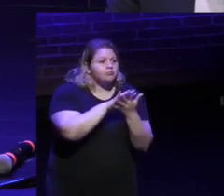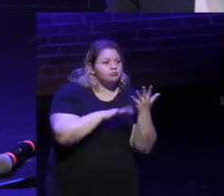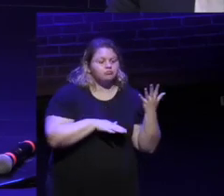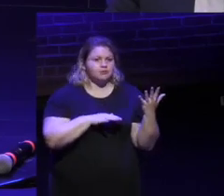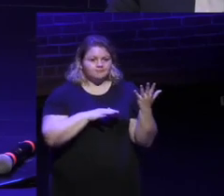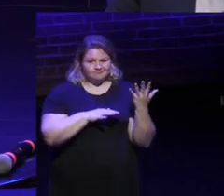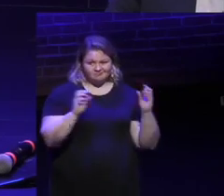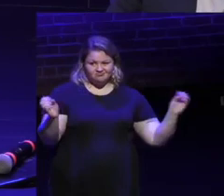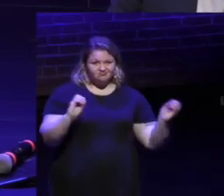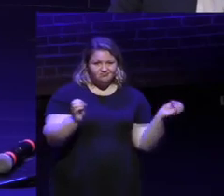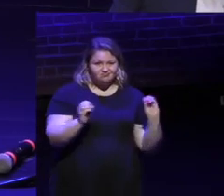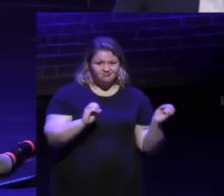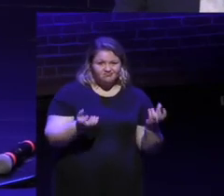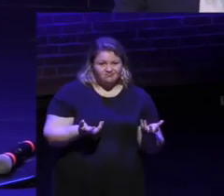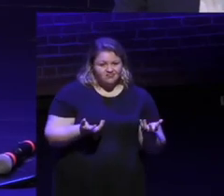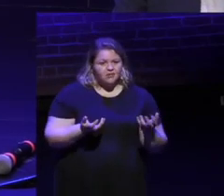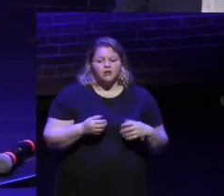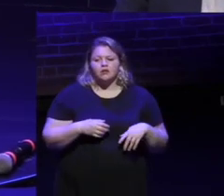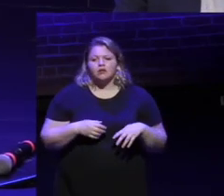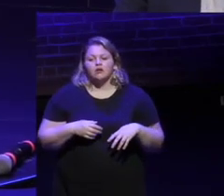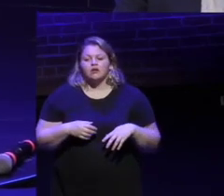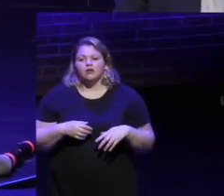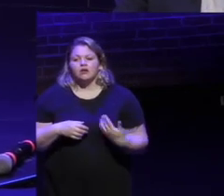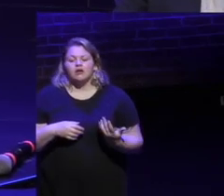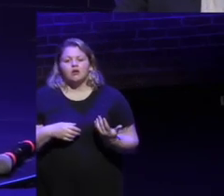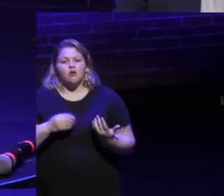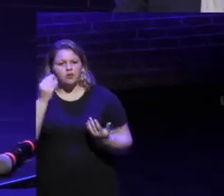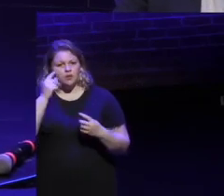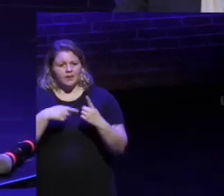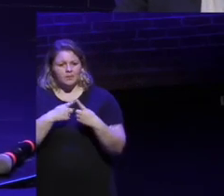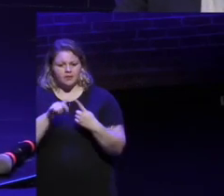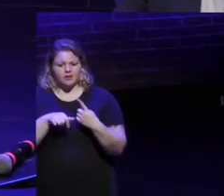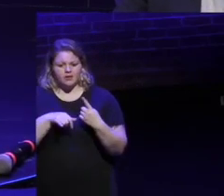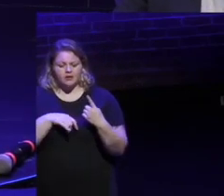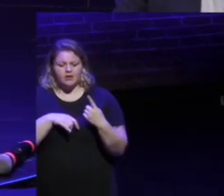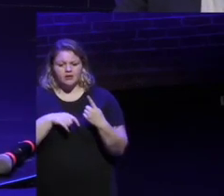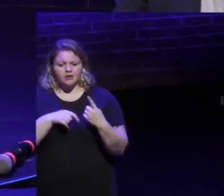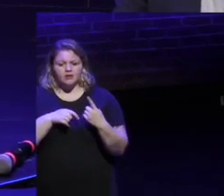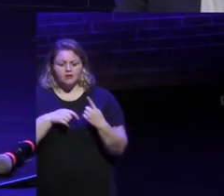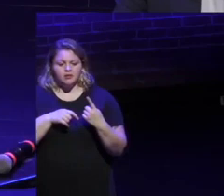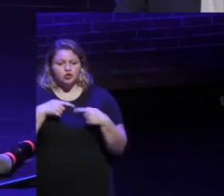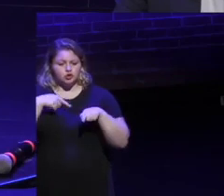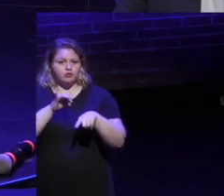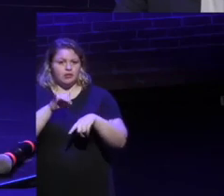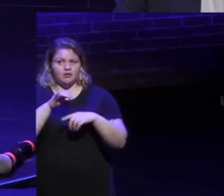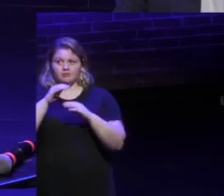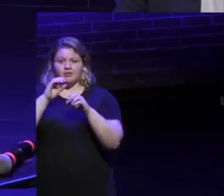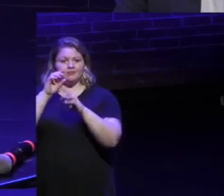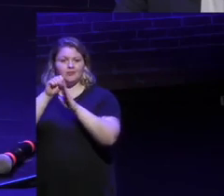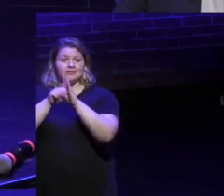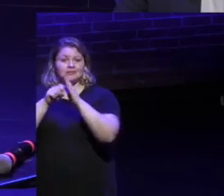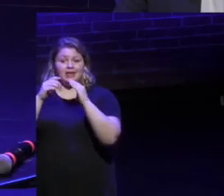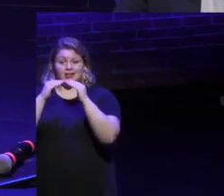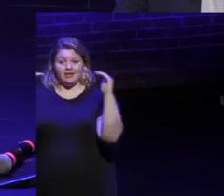investment opportunities that I think of. And then when we kind of play that out, you know, we had a lot of conversations at the state level when